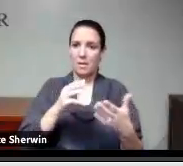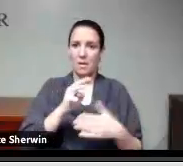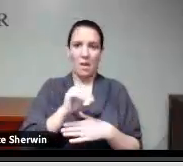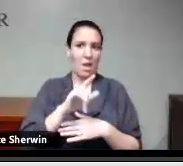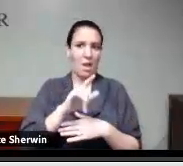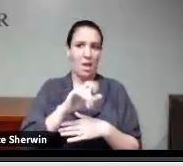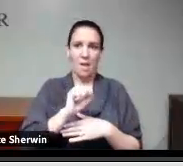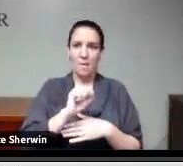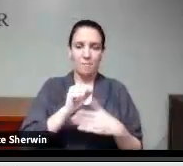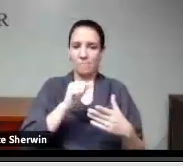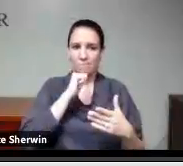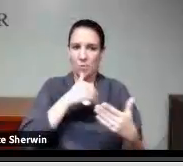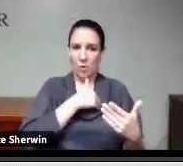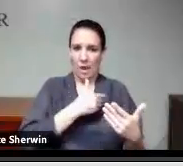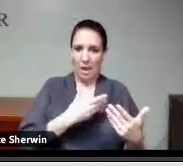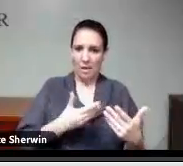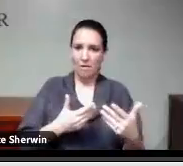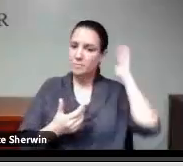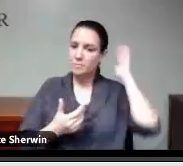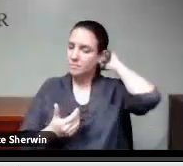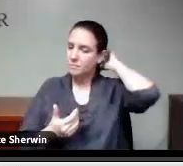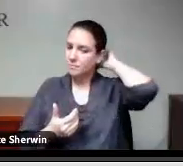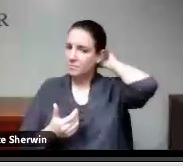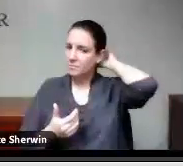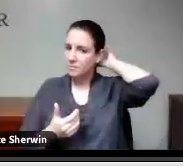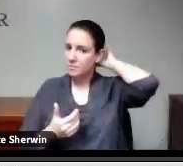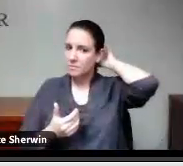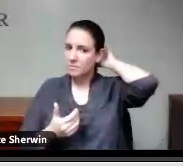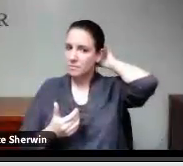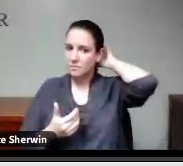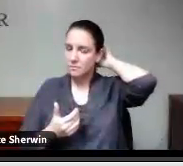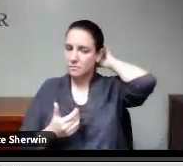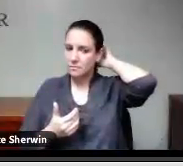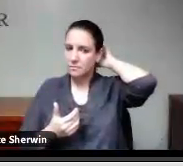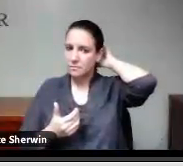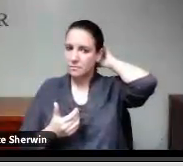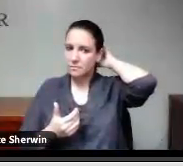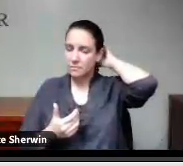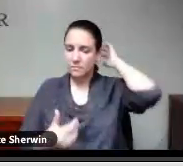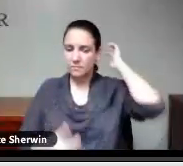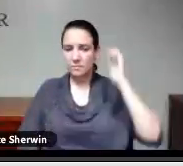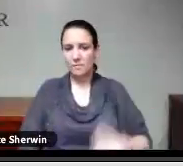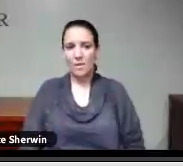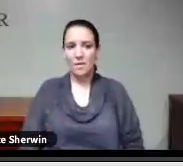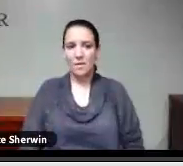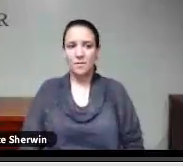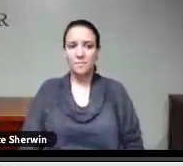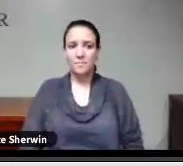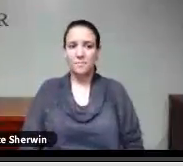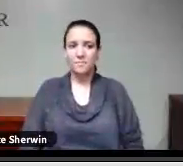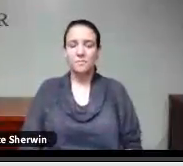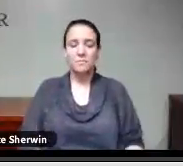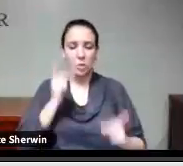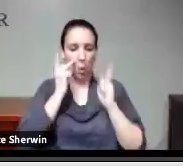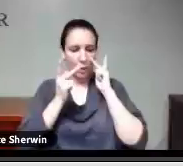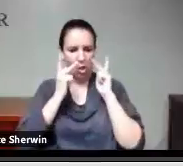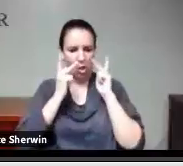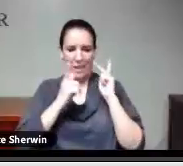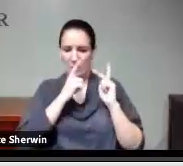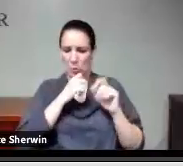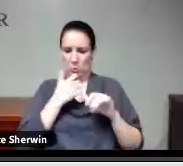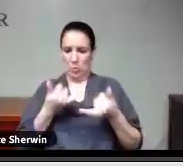really thinking about using recruitment and retention creatively and thinking about what your current workforce is and how it is that you might tap